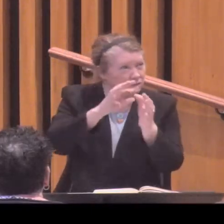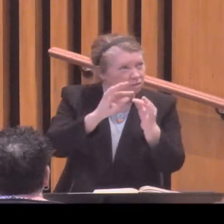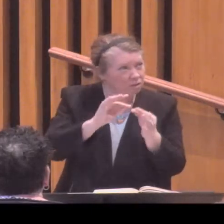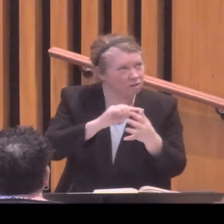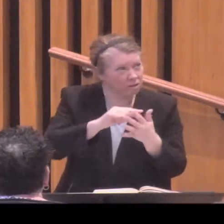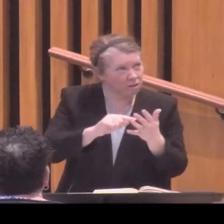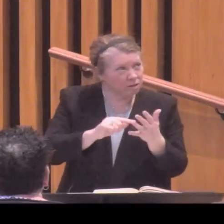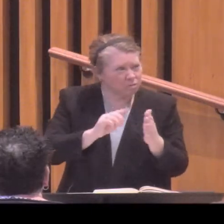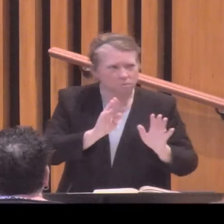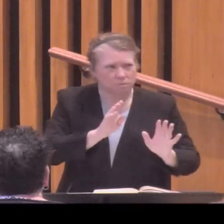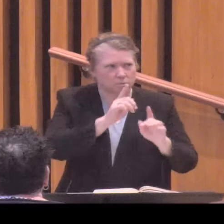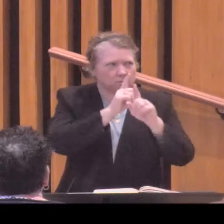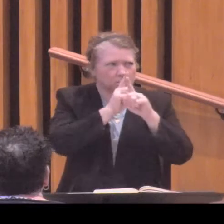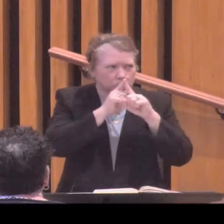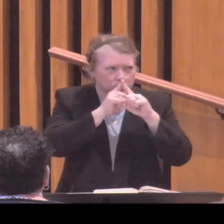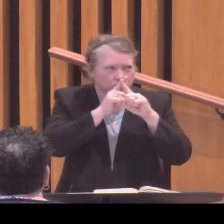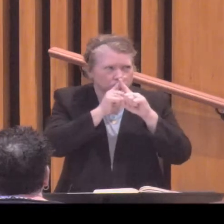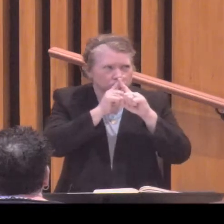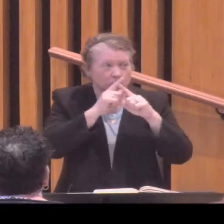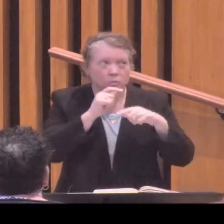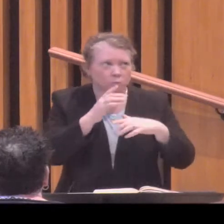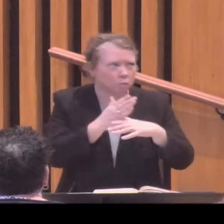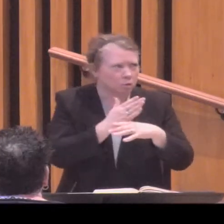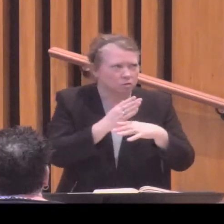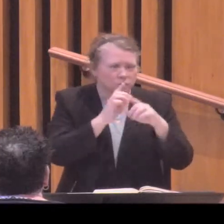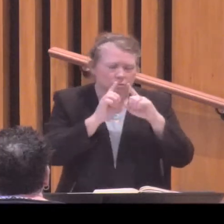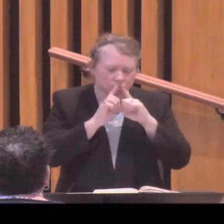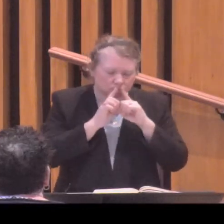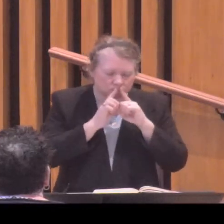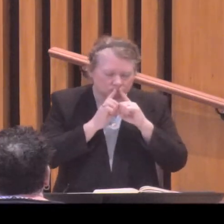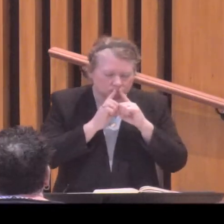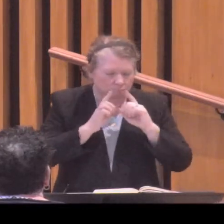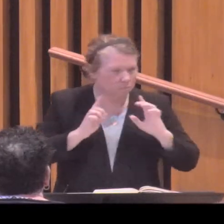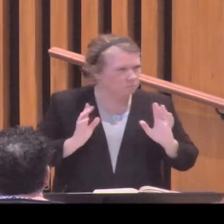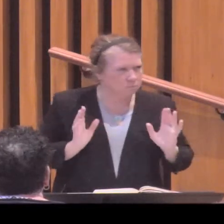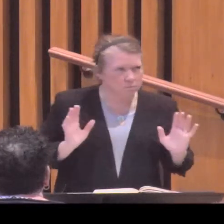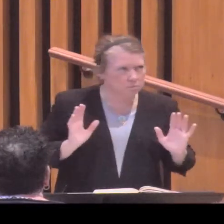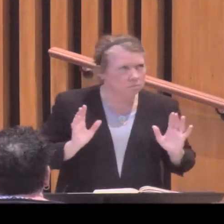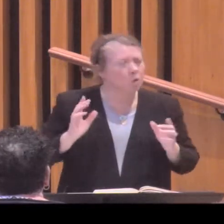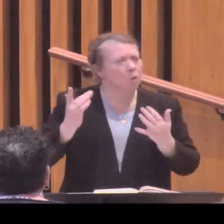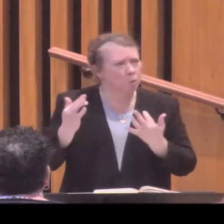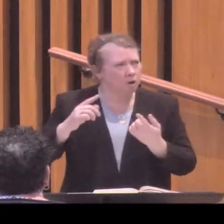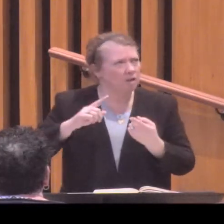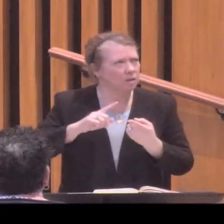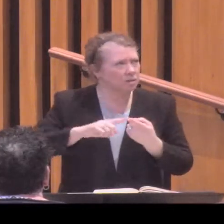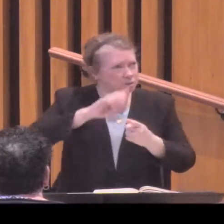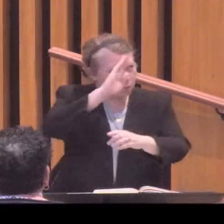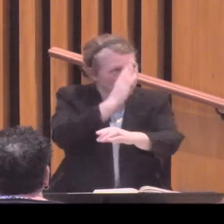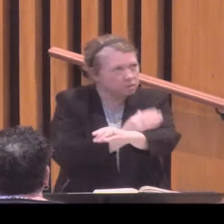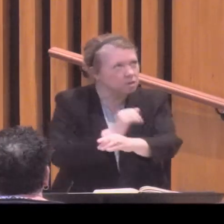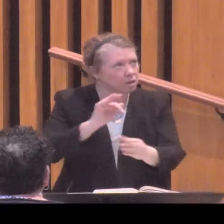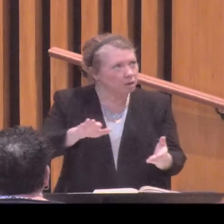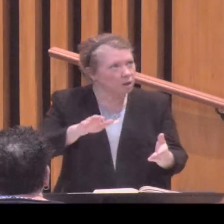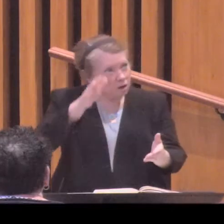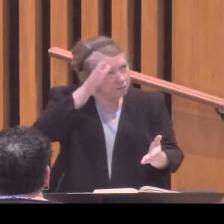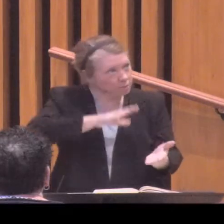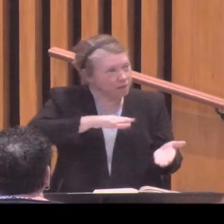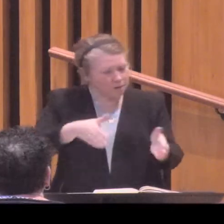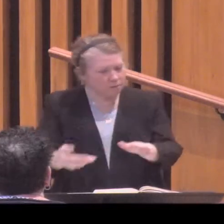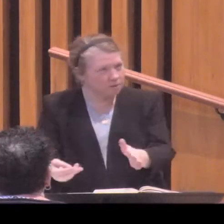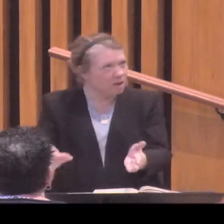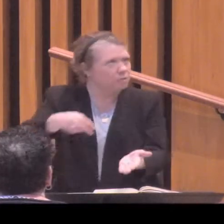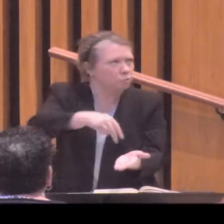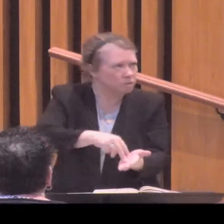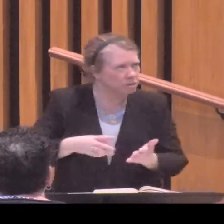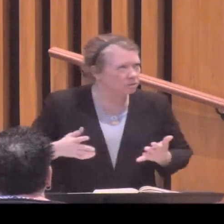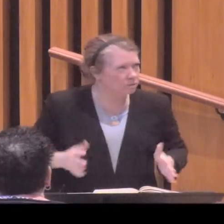anyone, except when the Son of Man had risen from the dead. So they